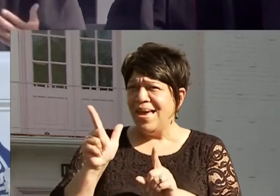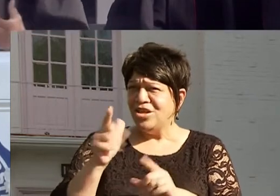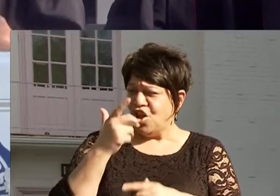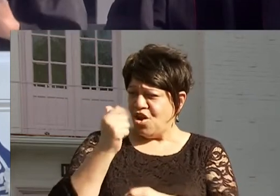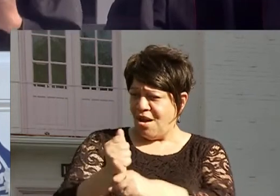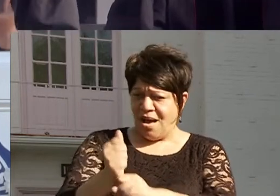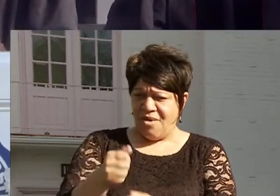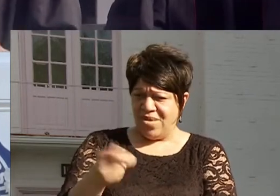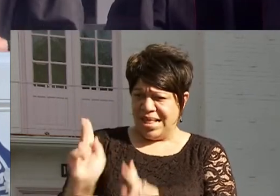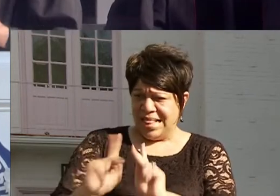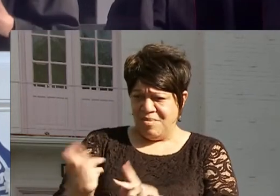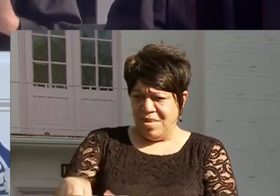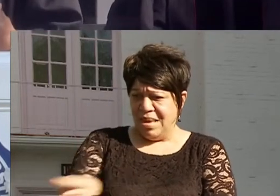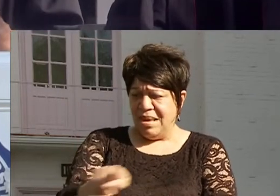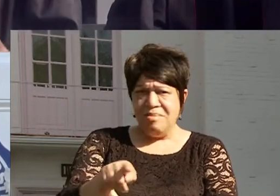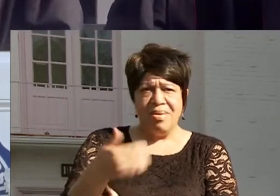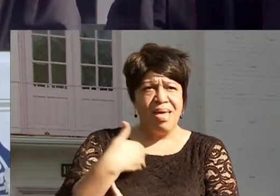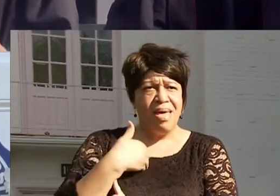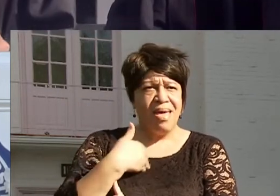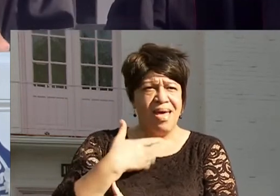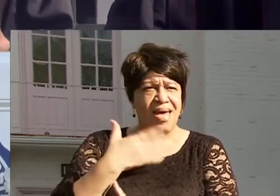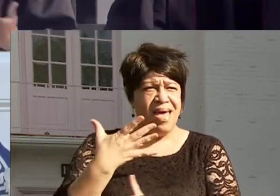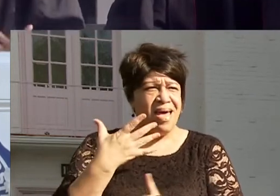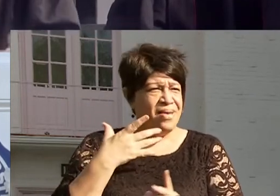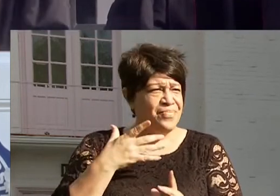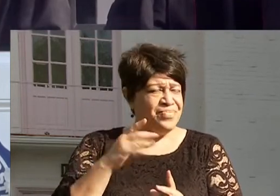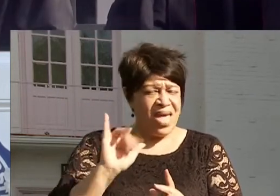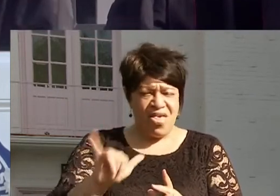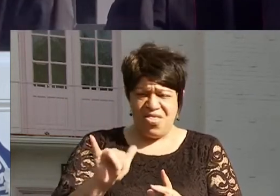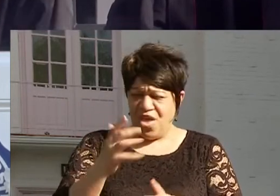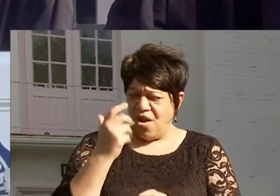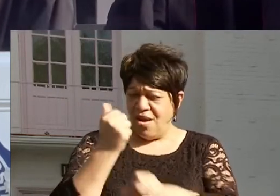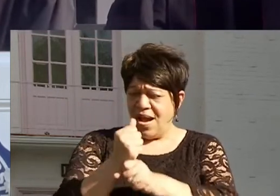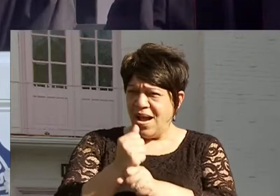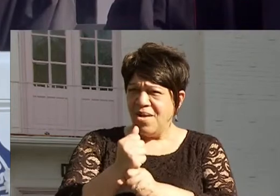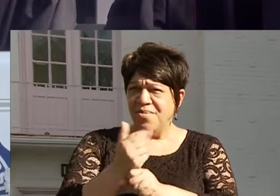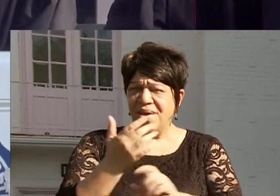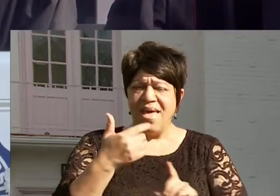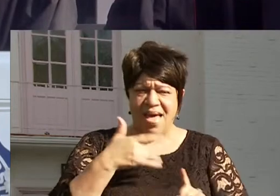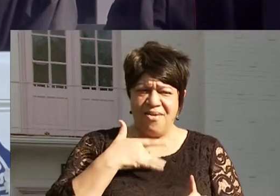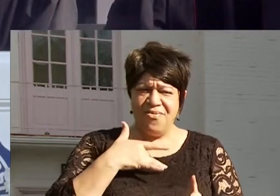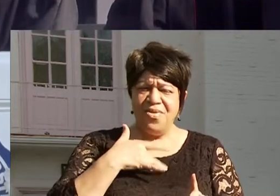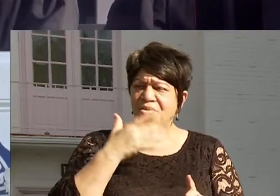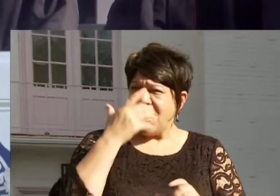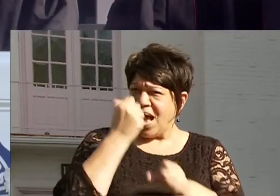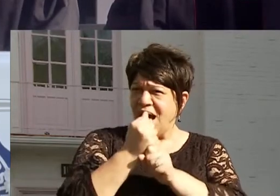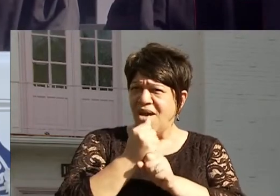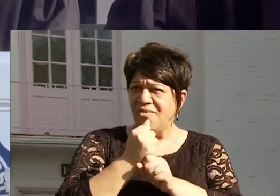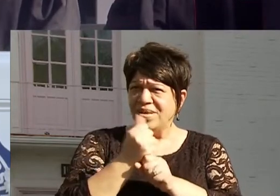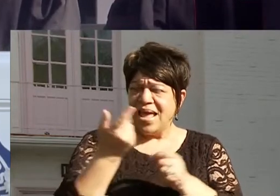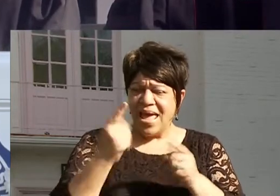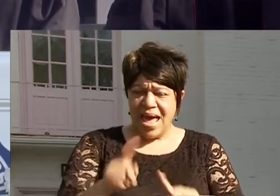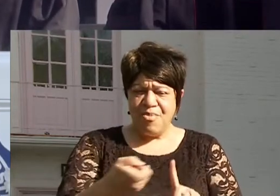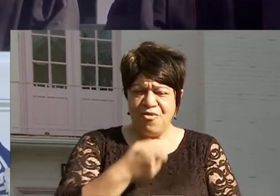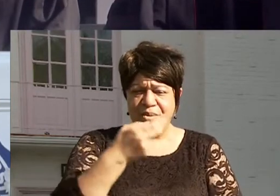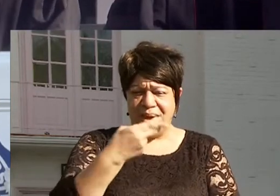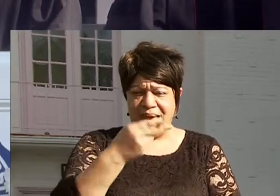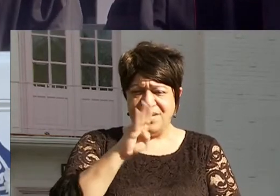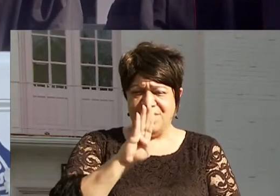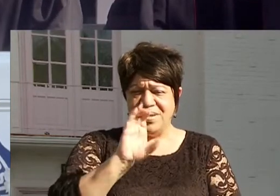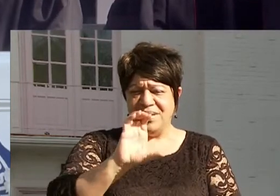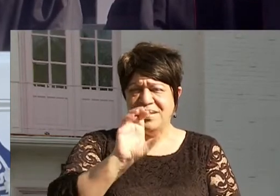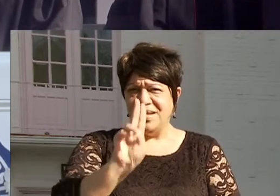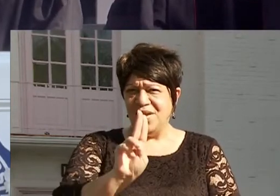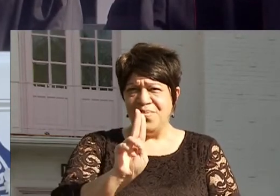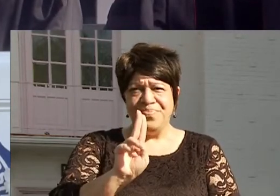always imagined that this confidence came from attending an HBCU. They never seemed to have the same self-doubt